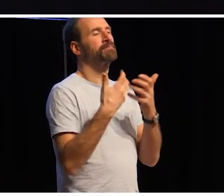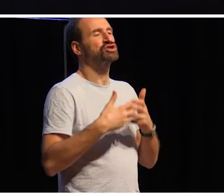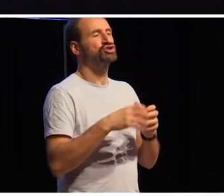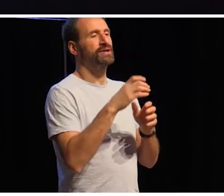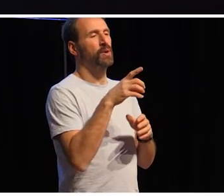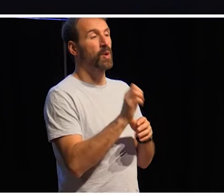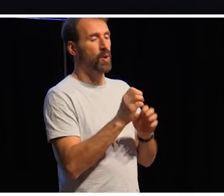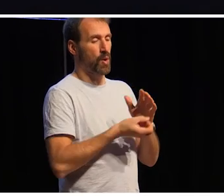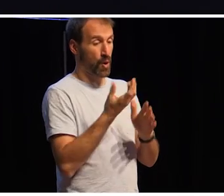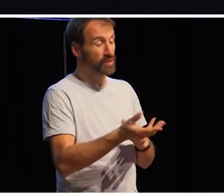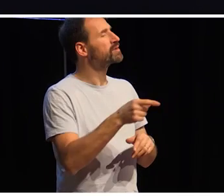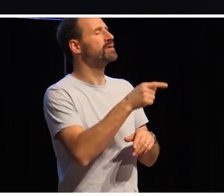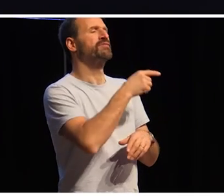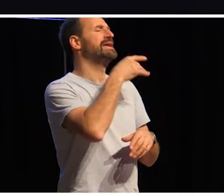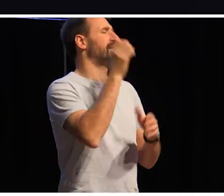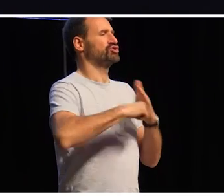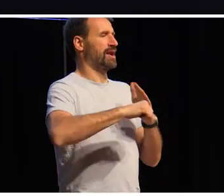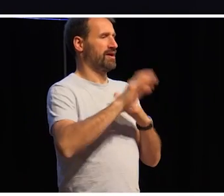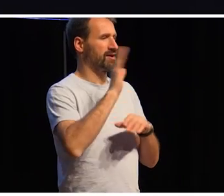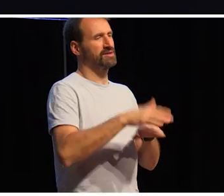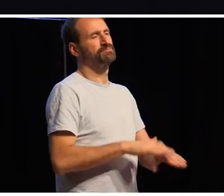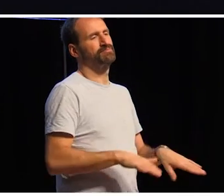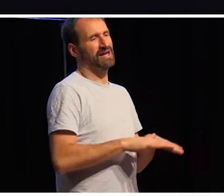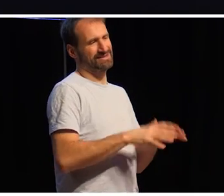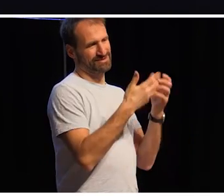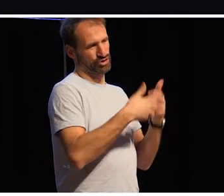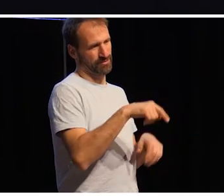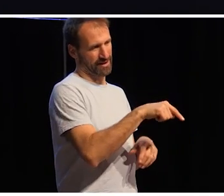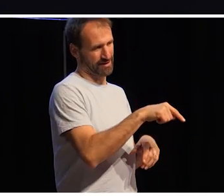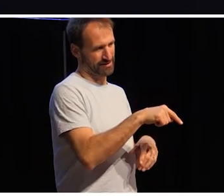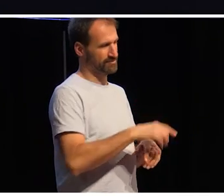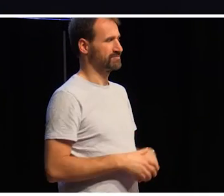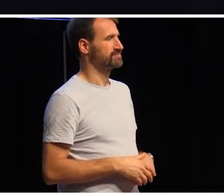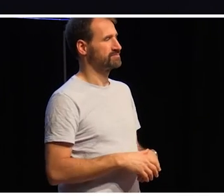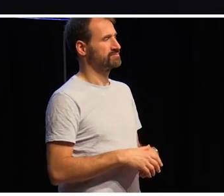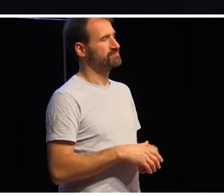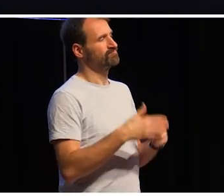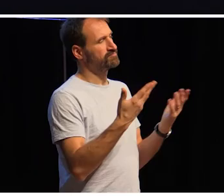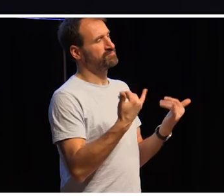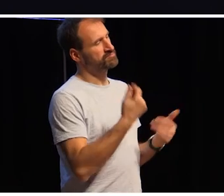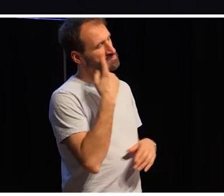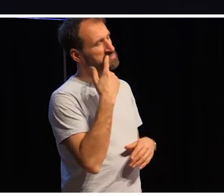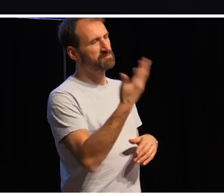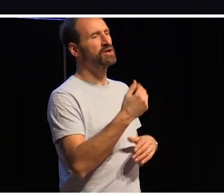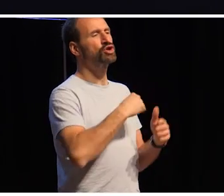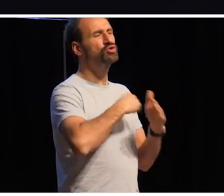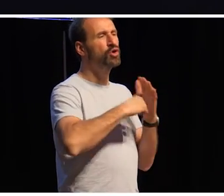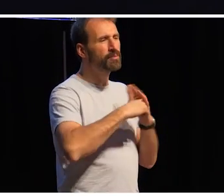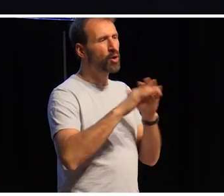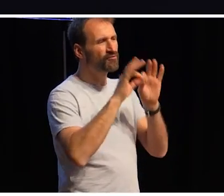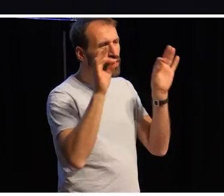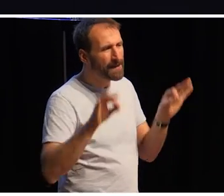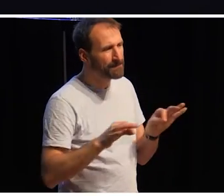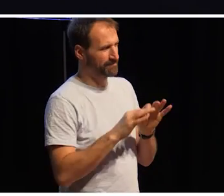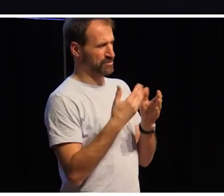Name dropping the optimizing compilers in V8 are called crankshaft and turbofan, if you hear that anywhere. Okay,